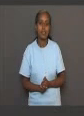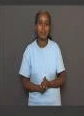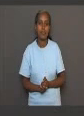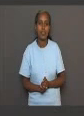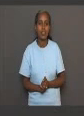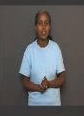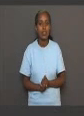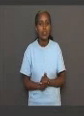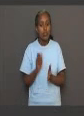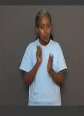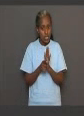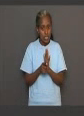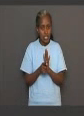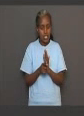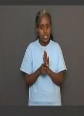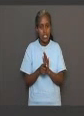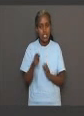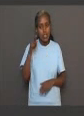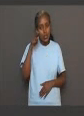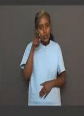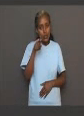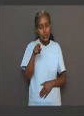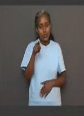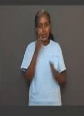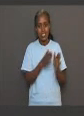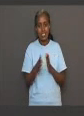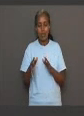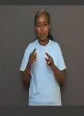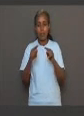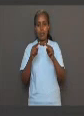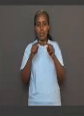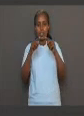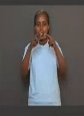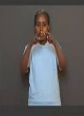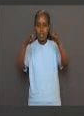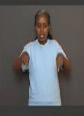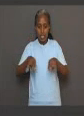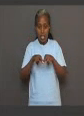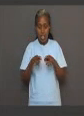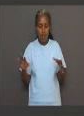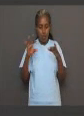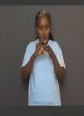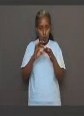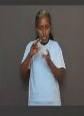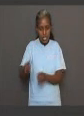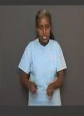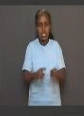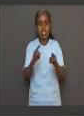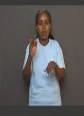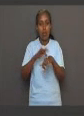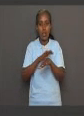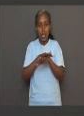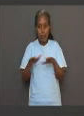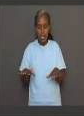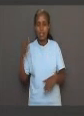For instance, you set up a rectangular coordinate system on a plane